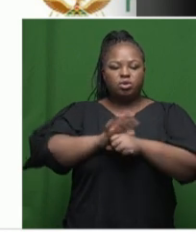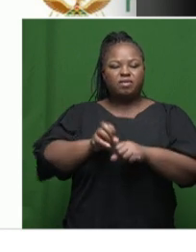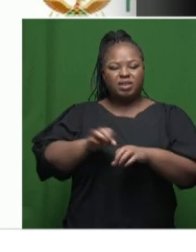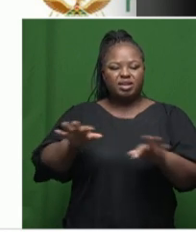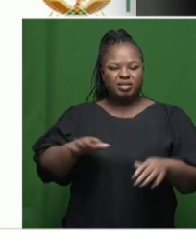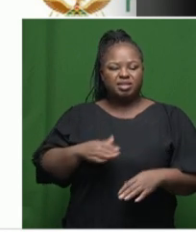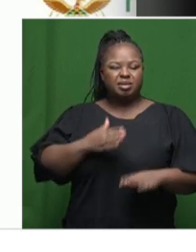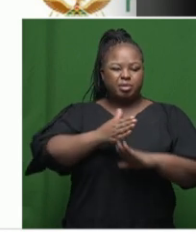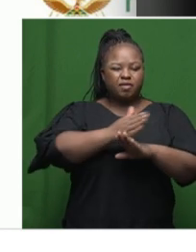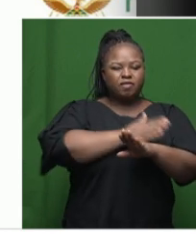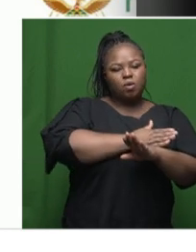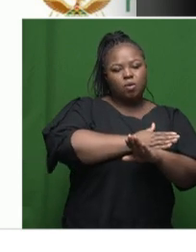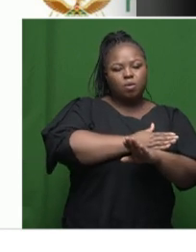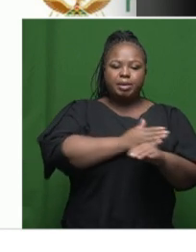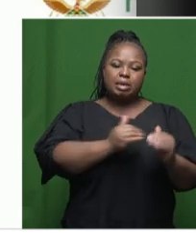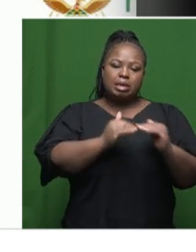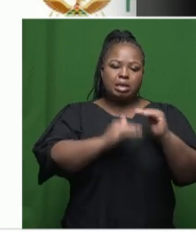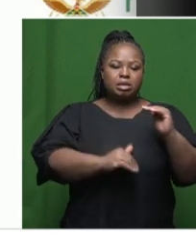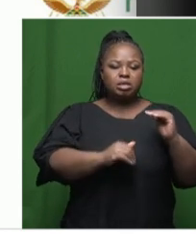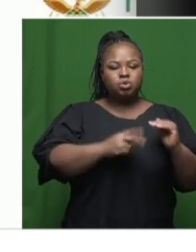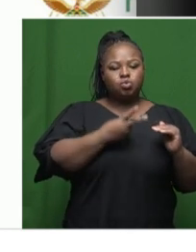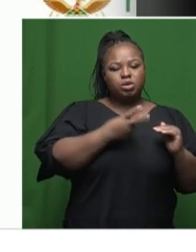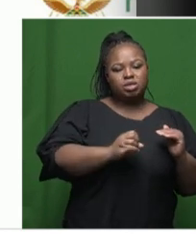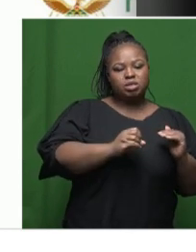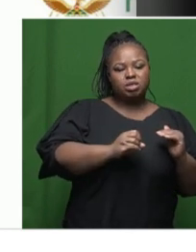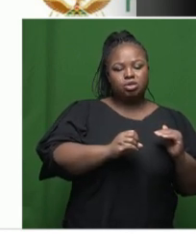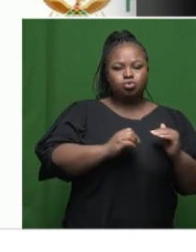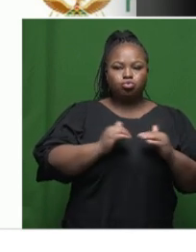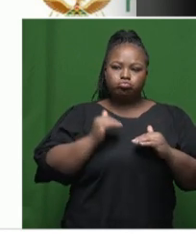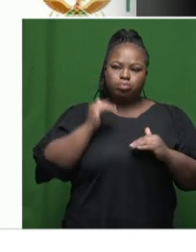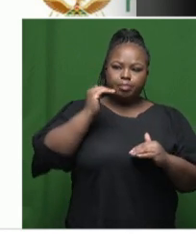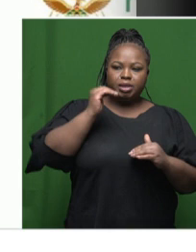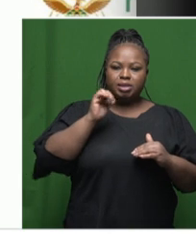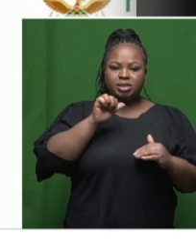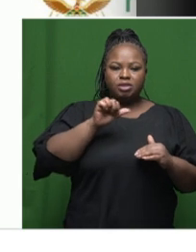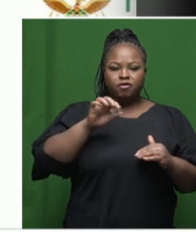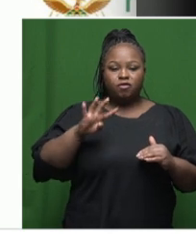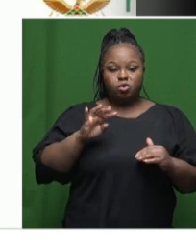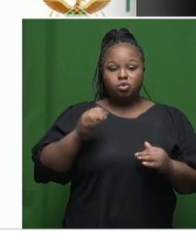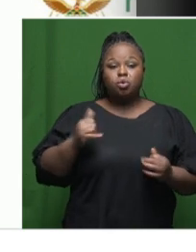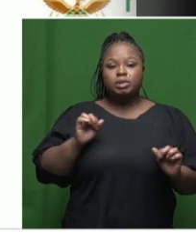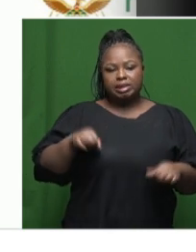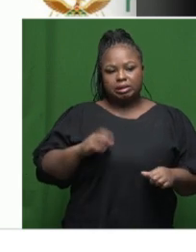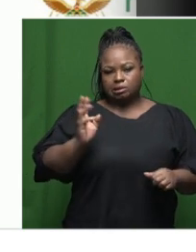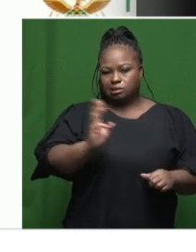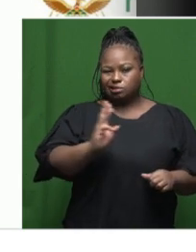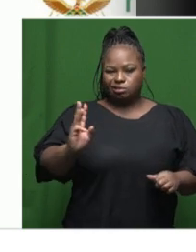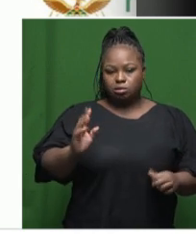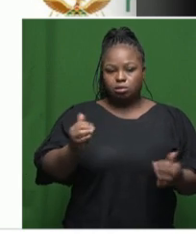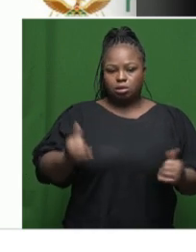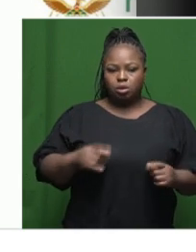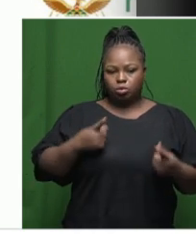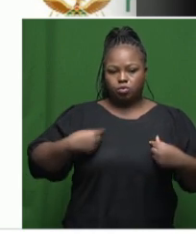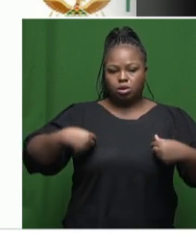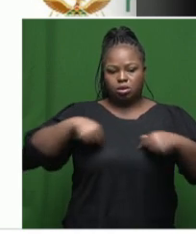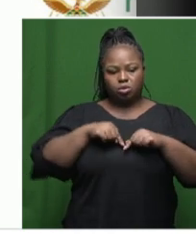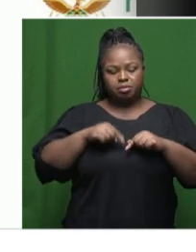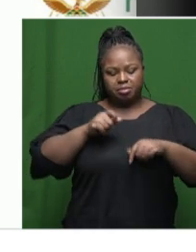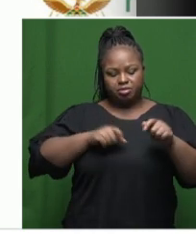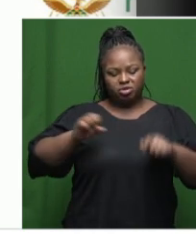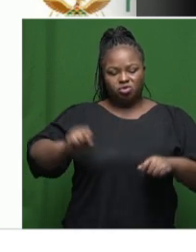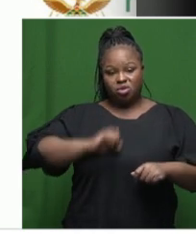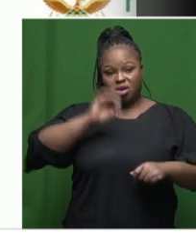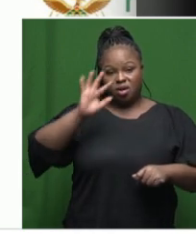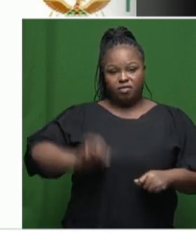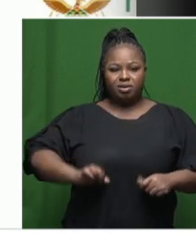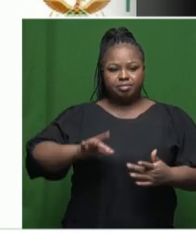jumped from just less than 20 to 64. So surely this will be a warning sign to all of us, South Africans,